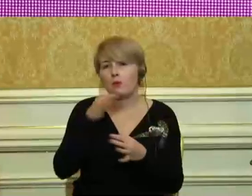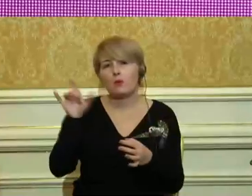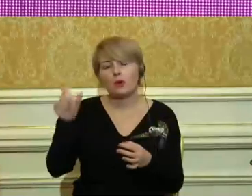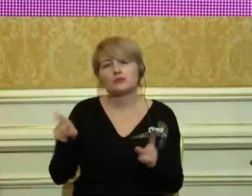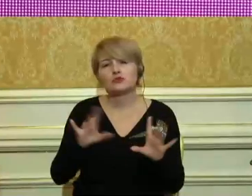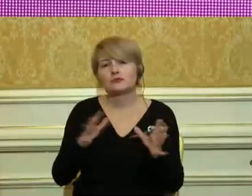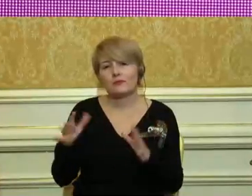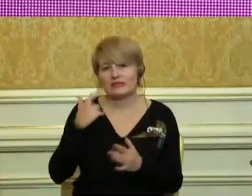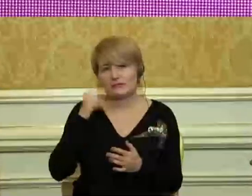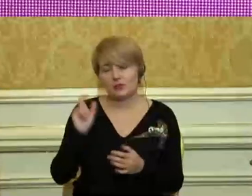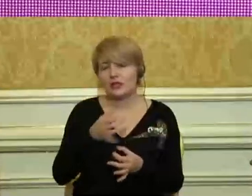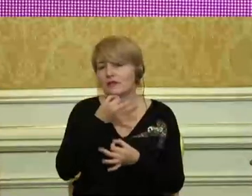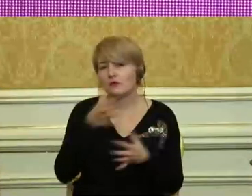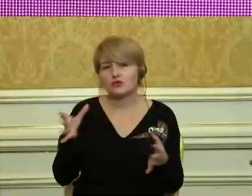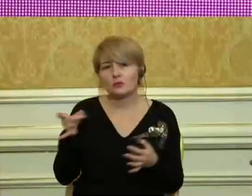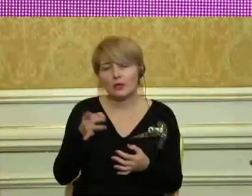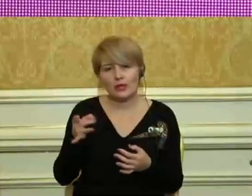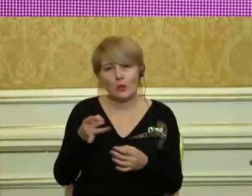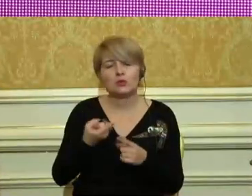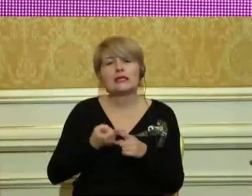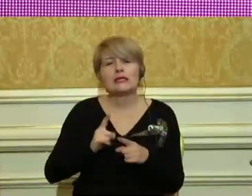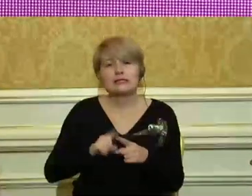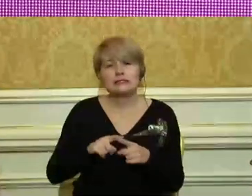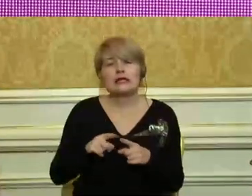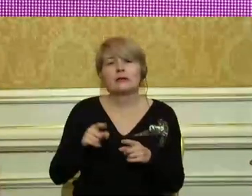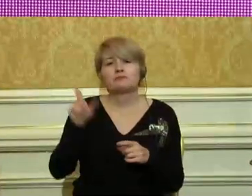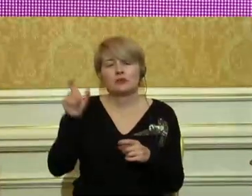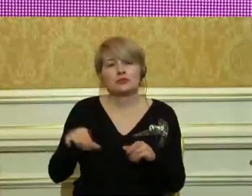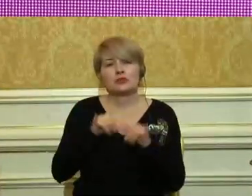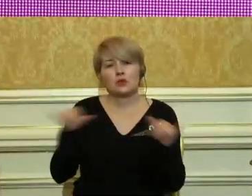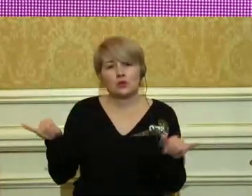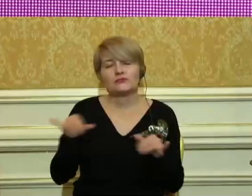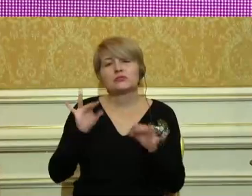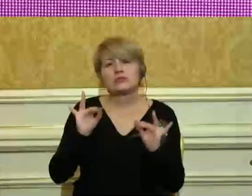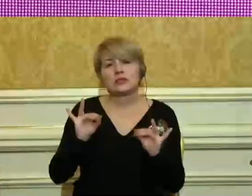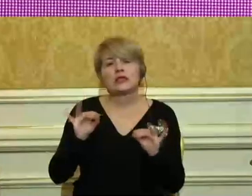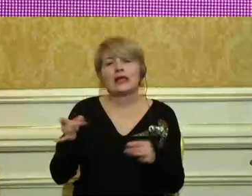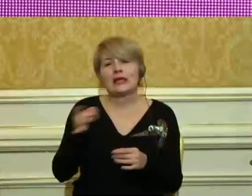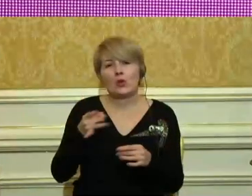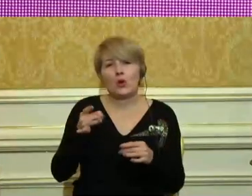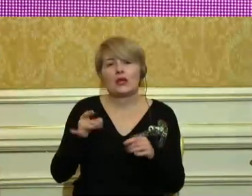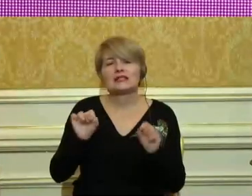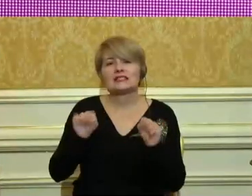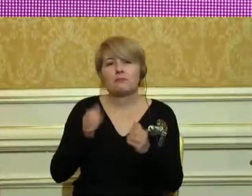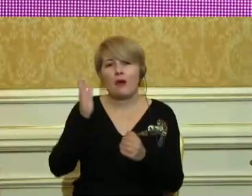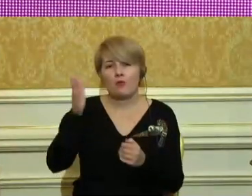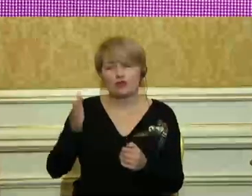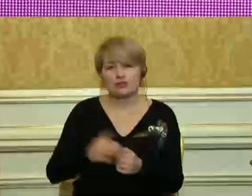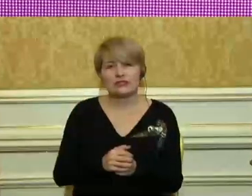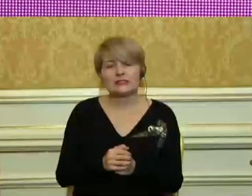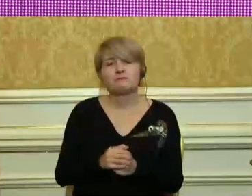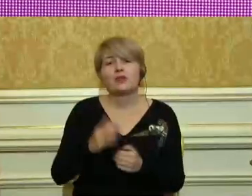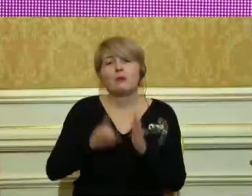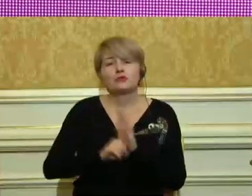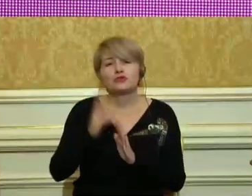what's going on in Ukraine. So, well, especially the index of the people's development and the competitors,